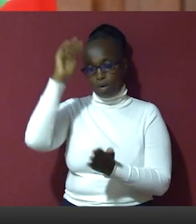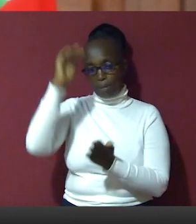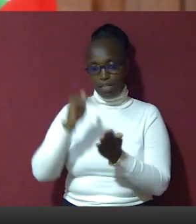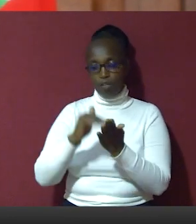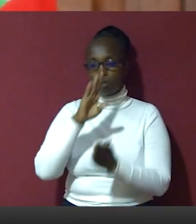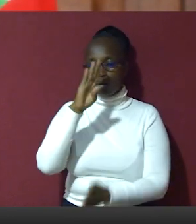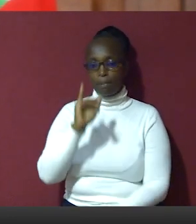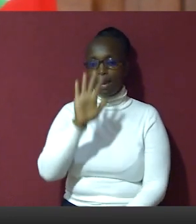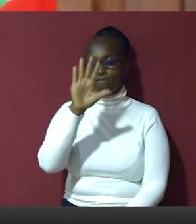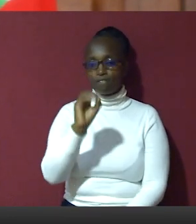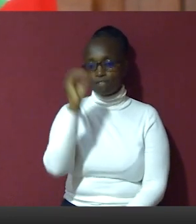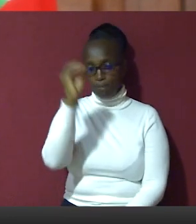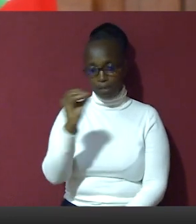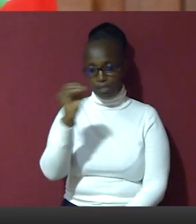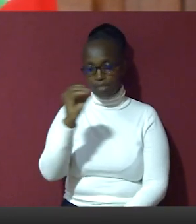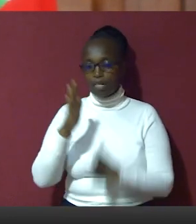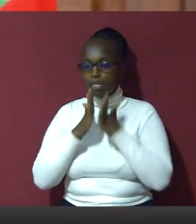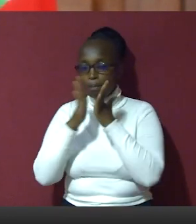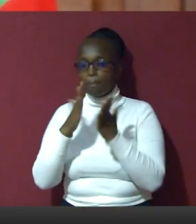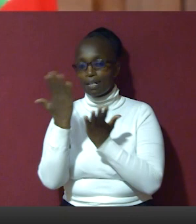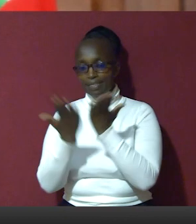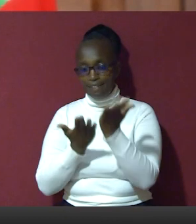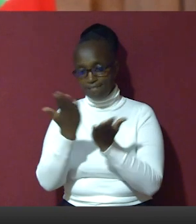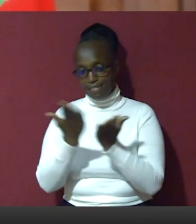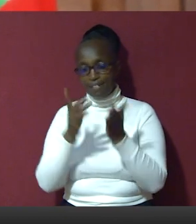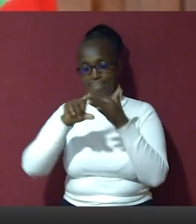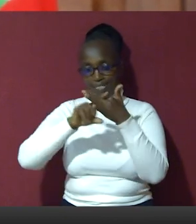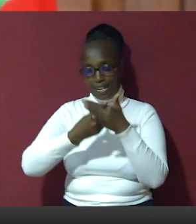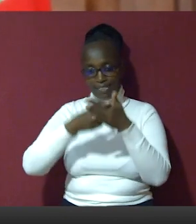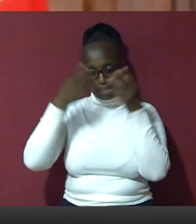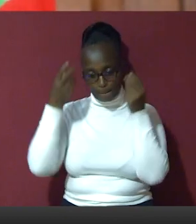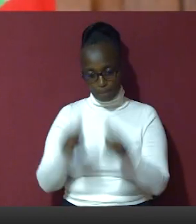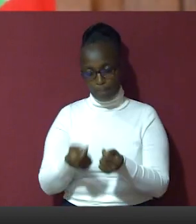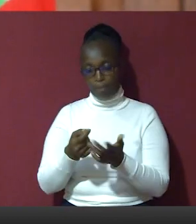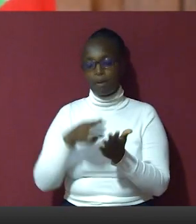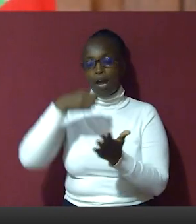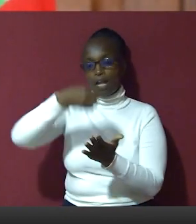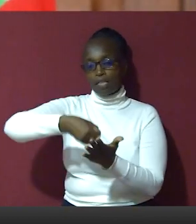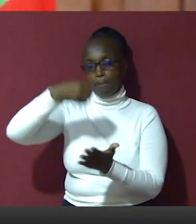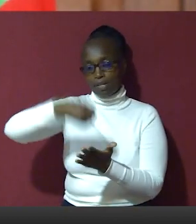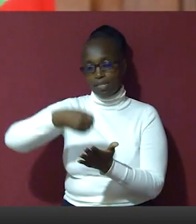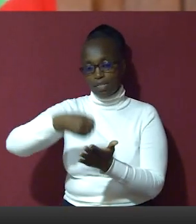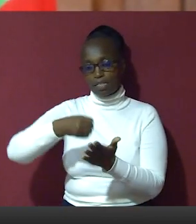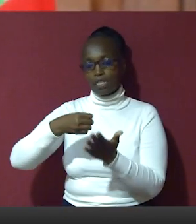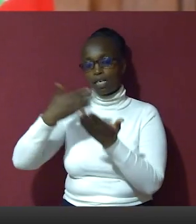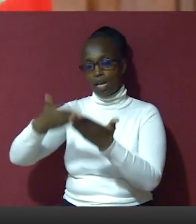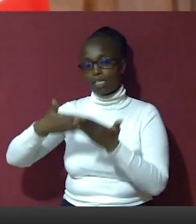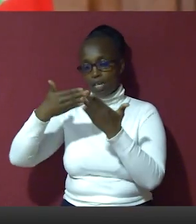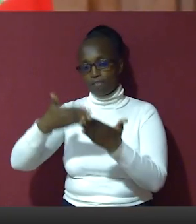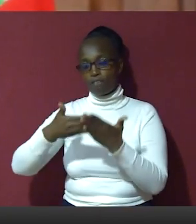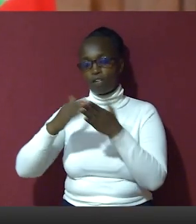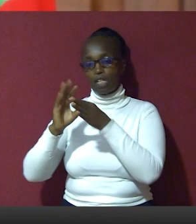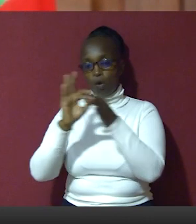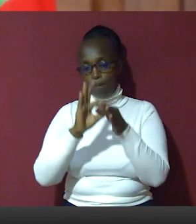50% within the public service with immediate effect. Budget lines providing for